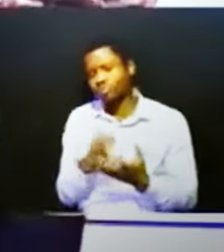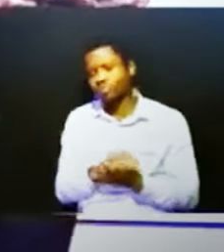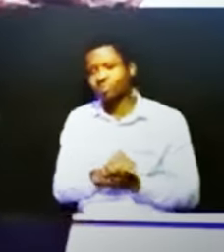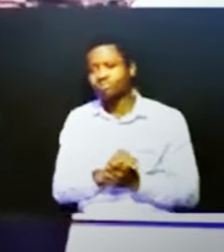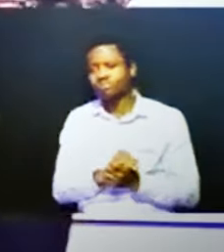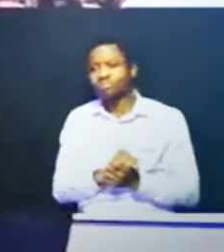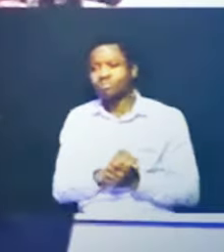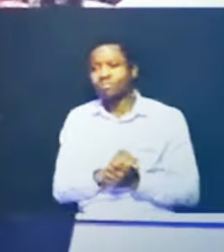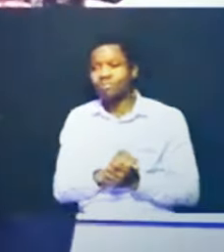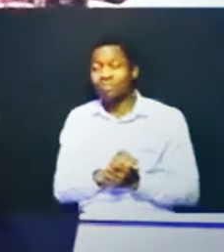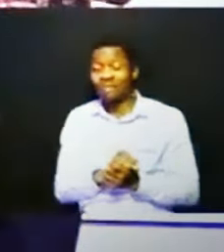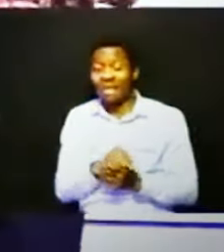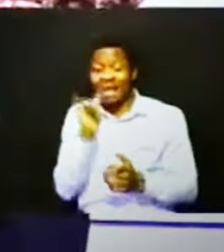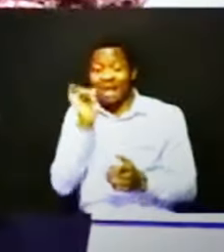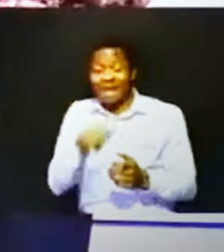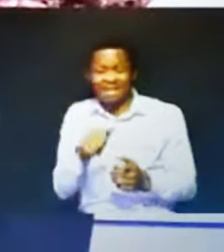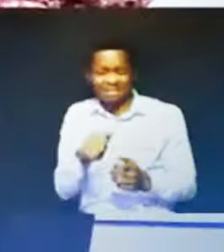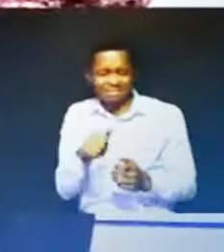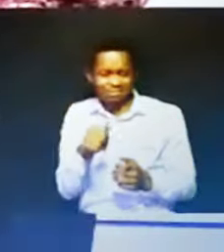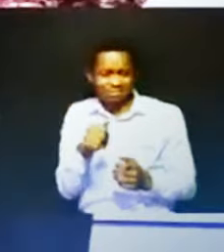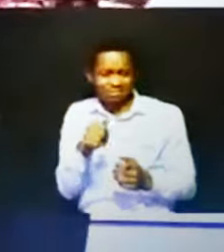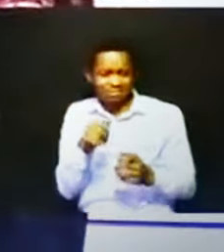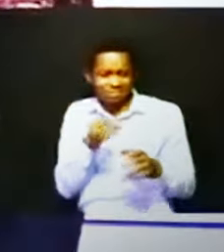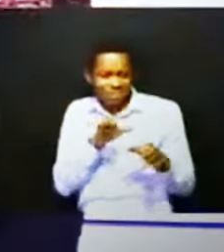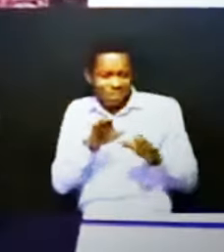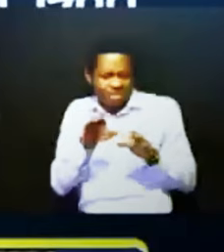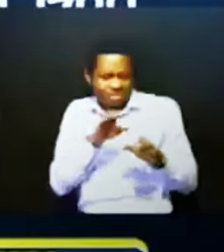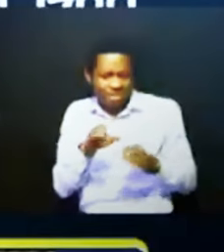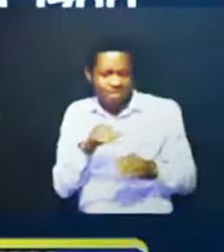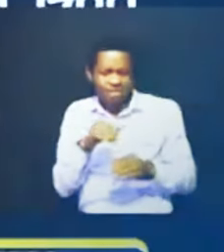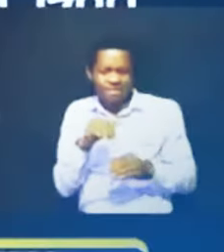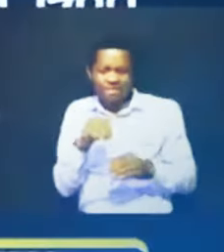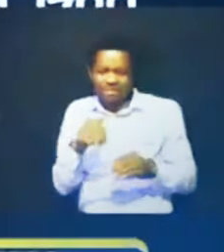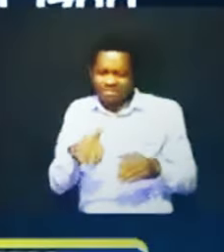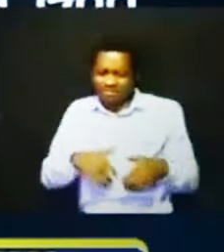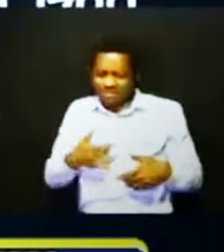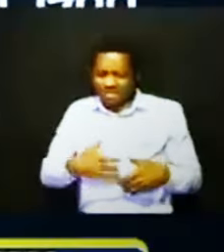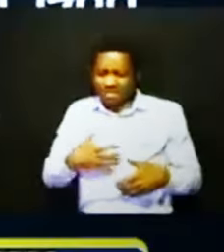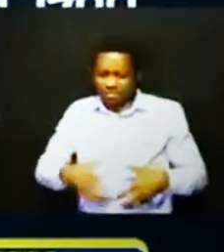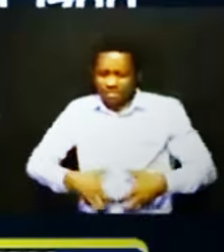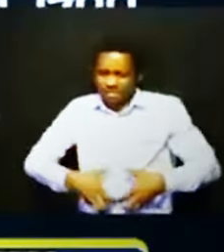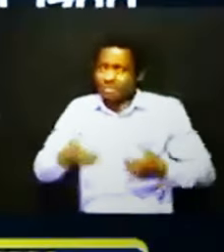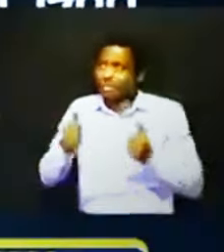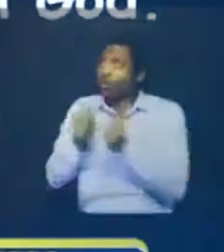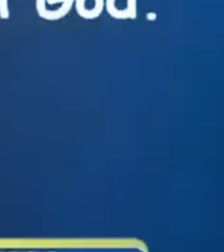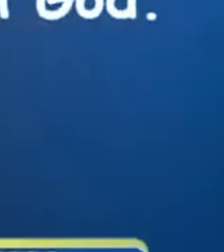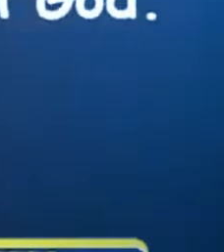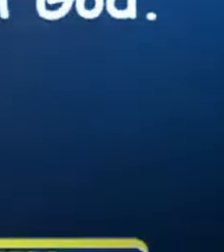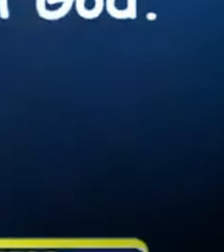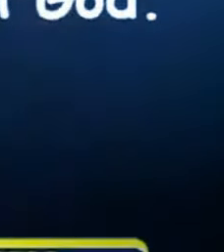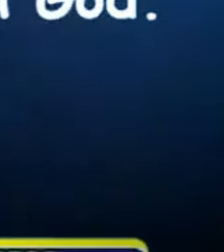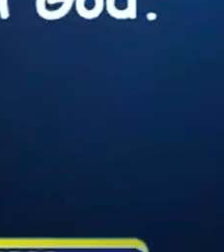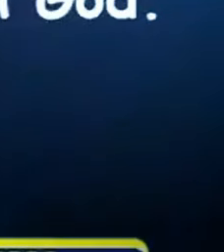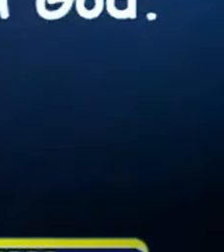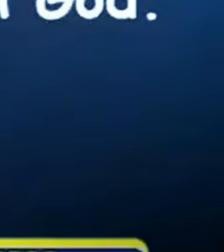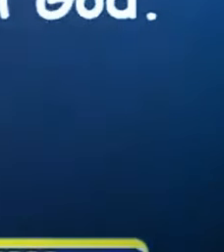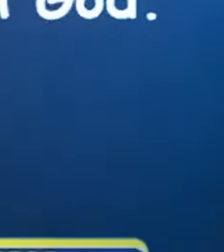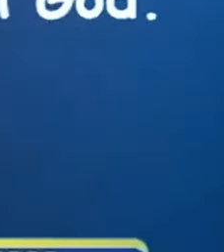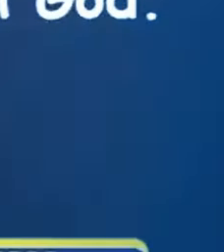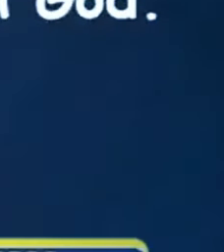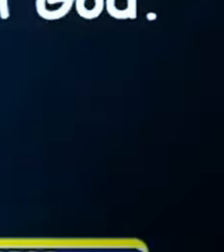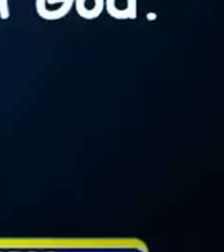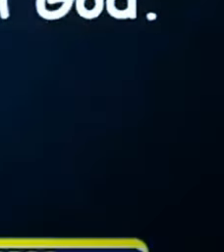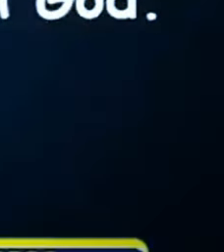This kind of ill feeling against God, this kind of displeasure flows from a heart that is disappointed